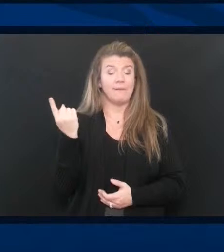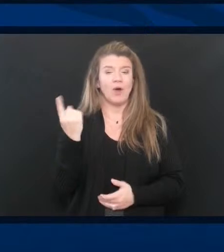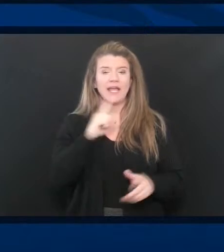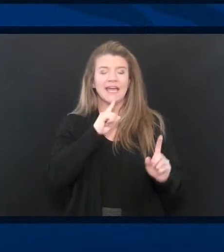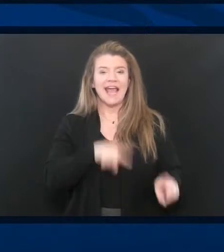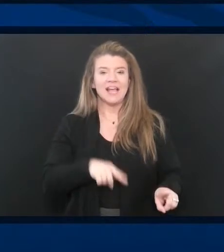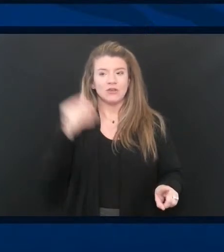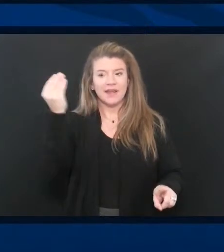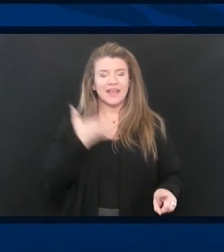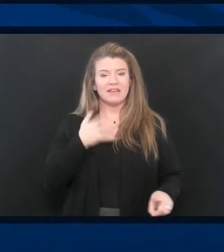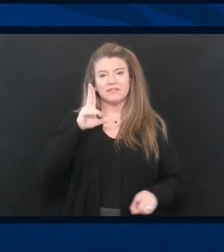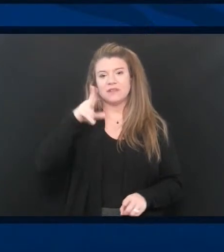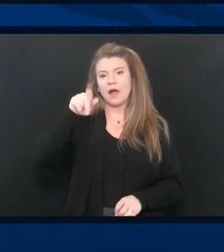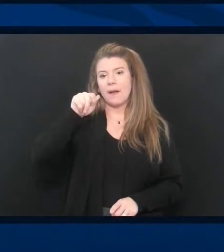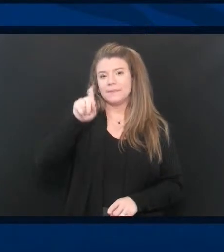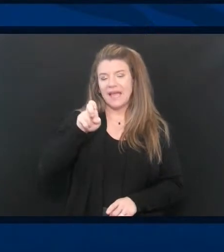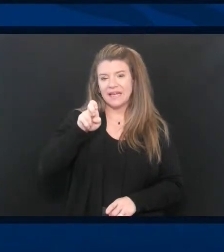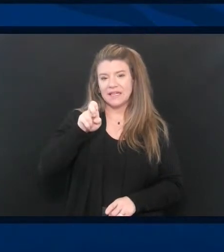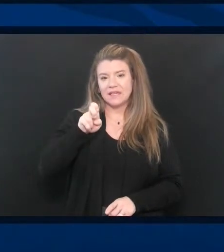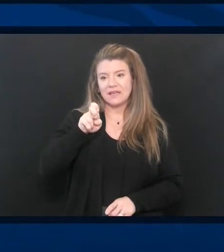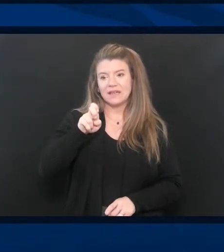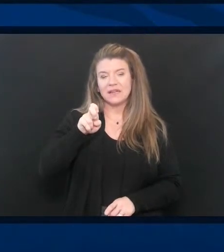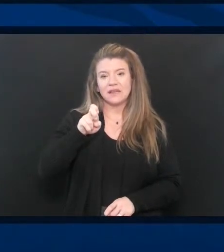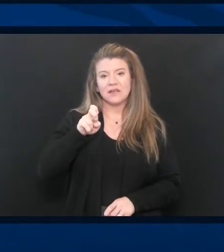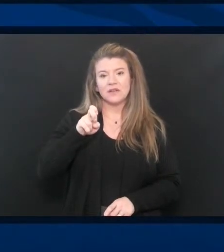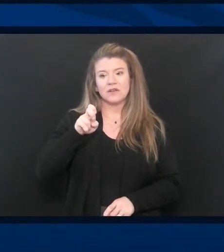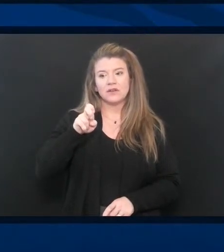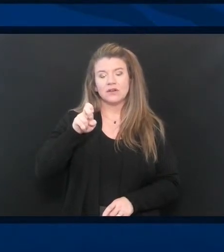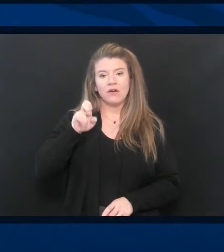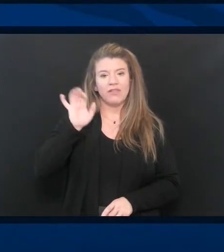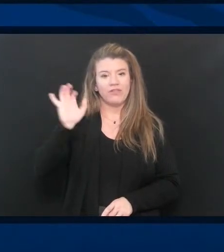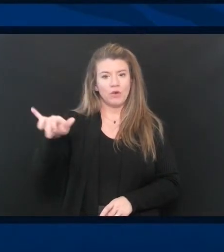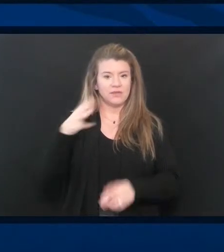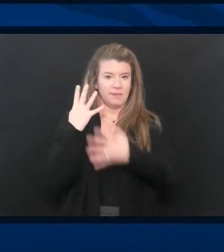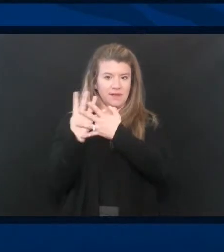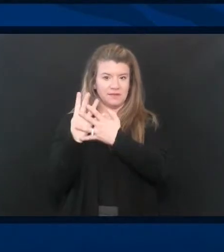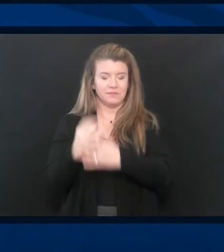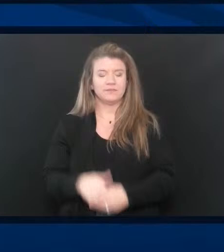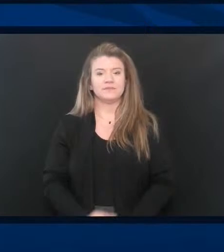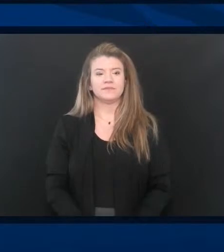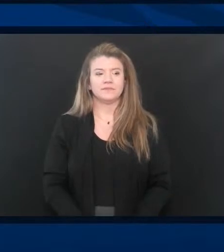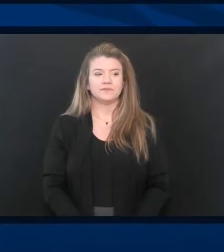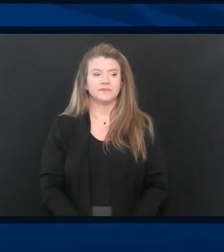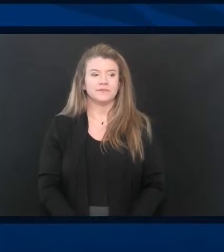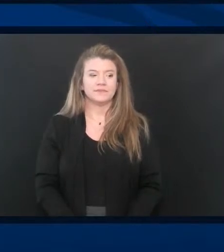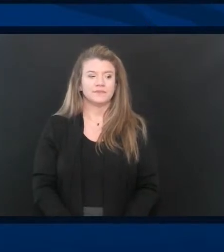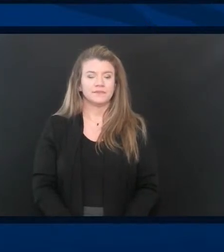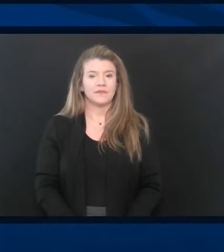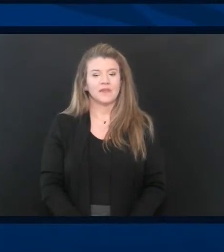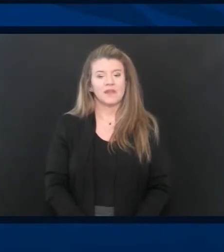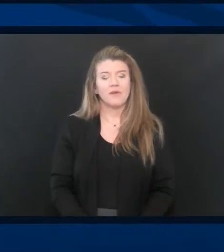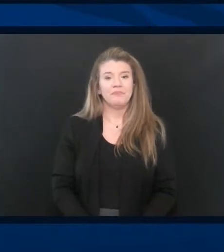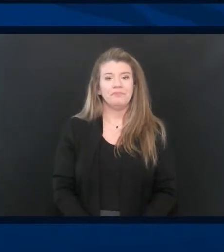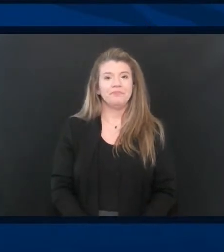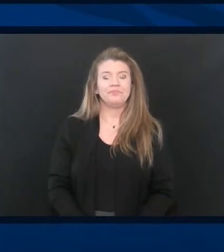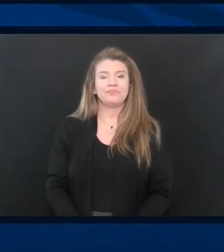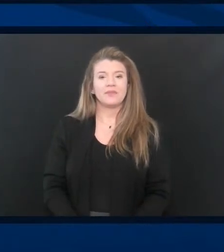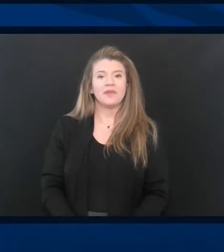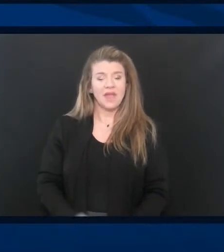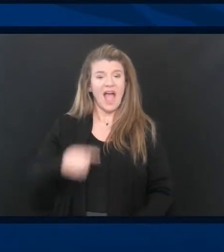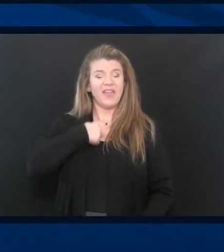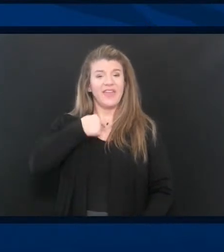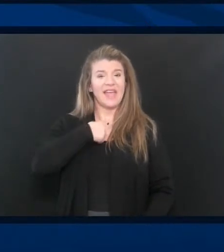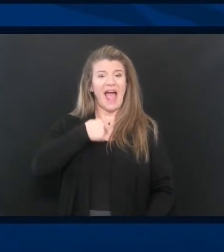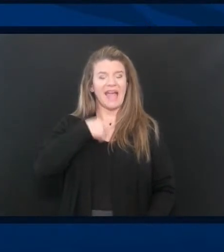could give us an update on vaccinating inmates. June, I think I can give you,